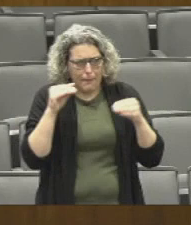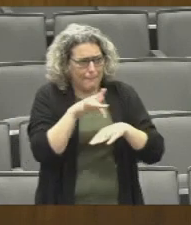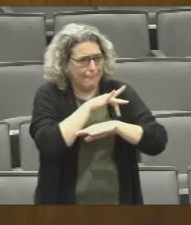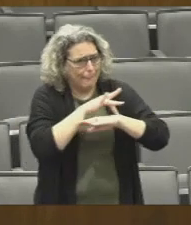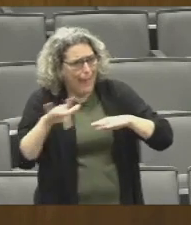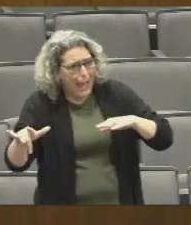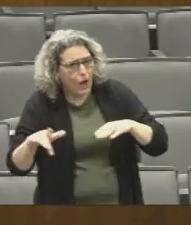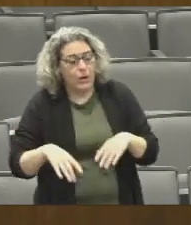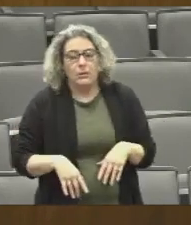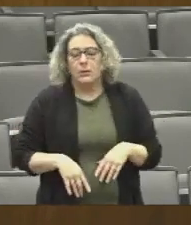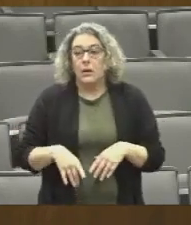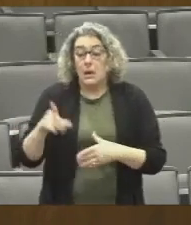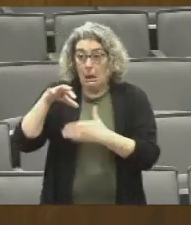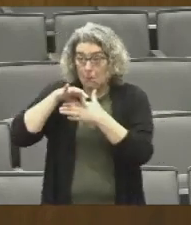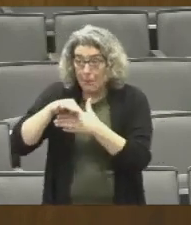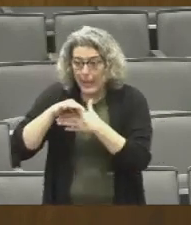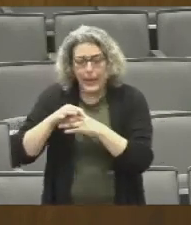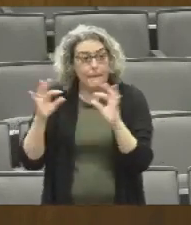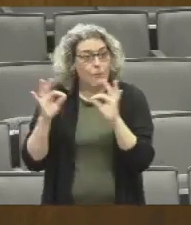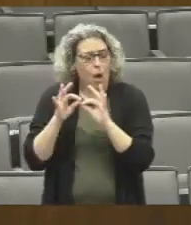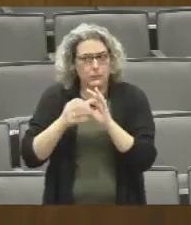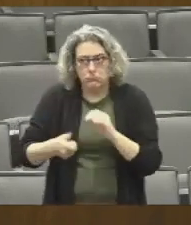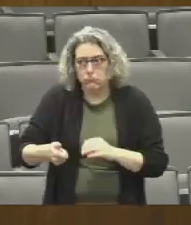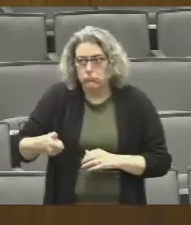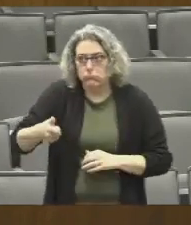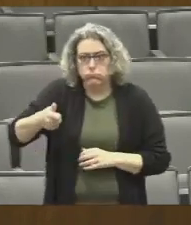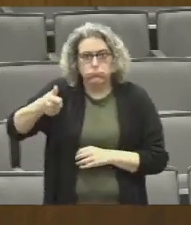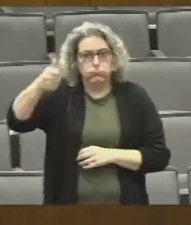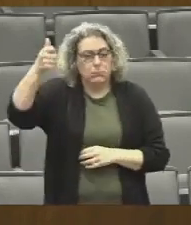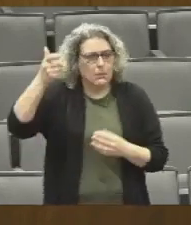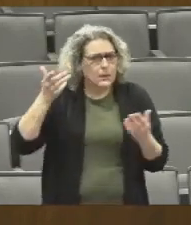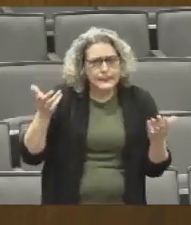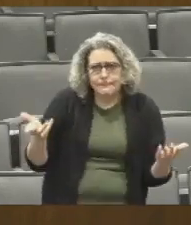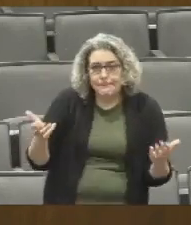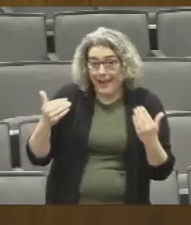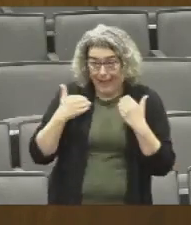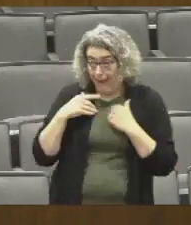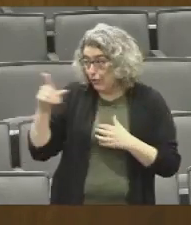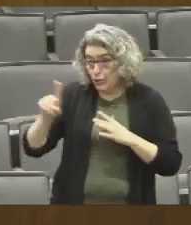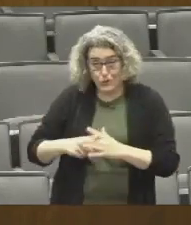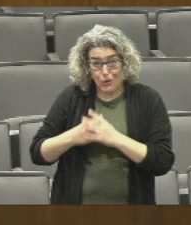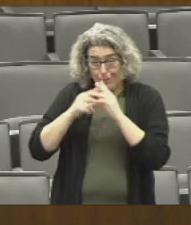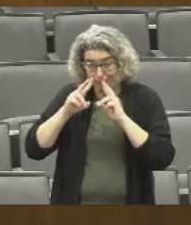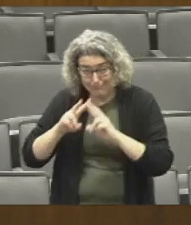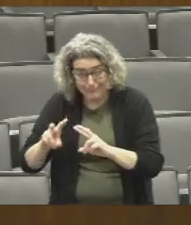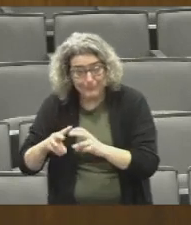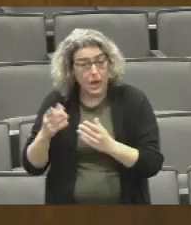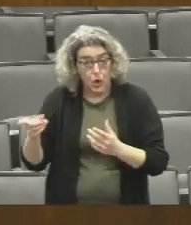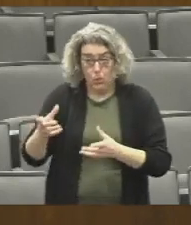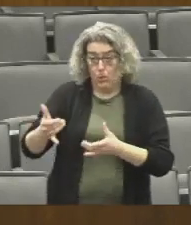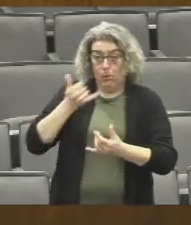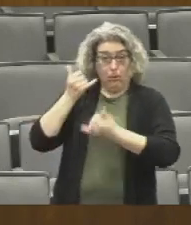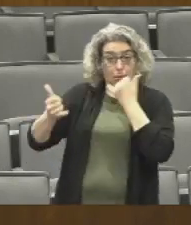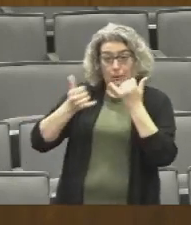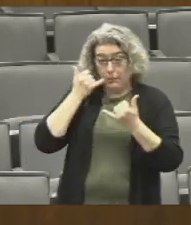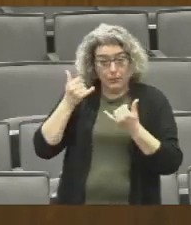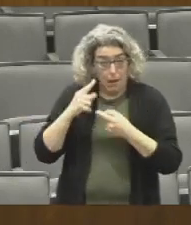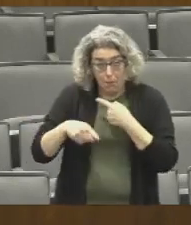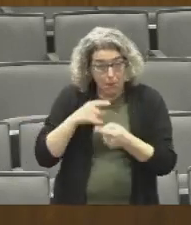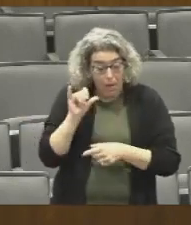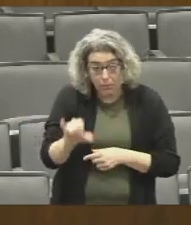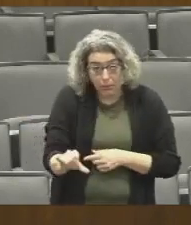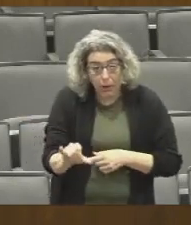and the price of meat is going up. Are you all delving into that? Any on these daily calls about